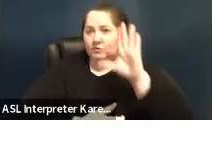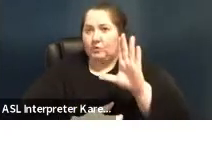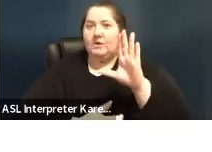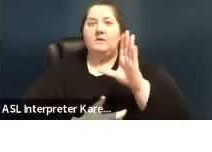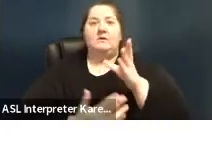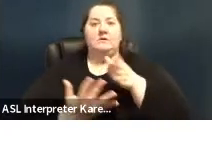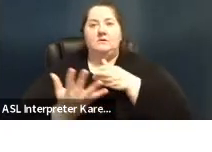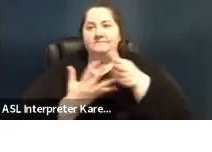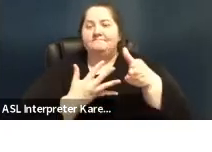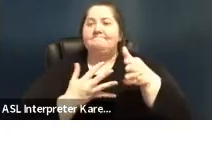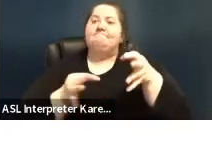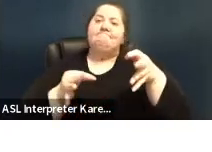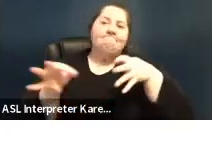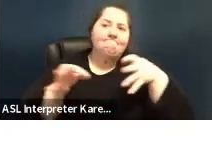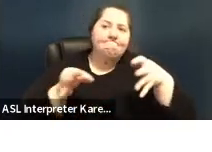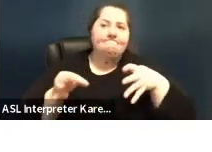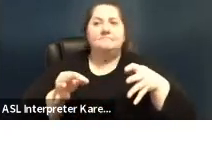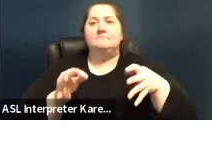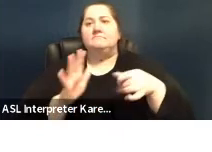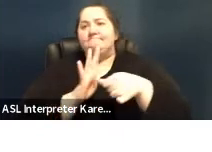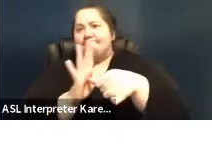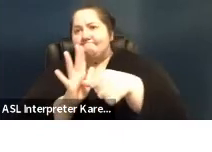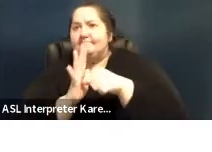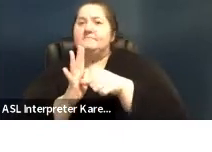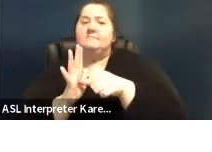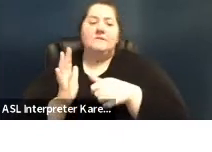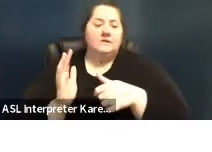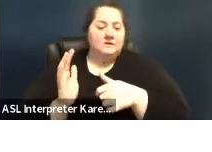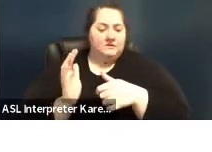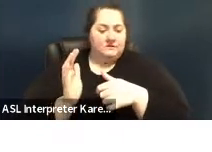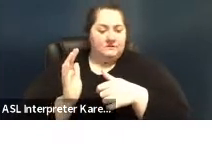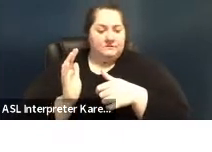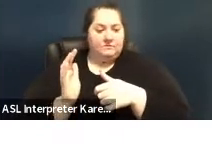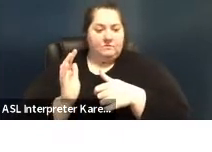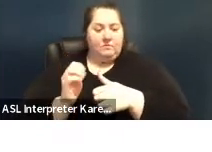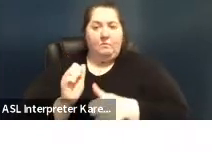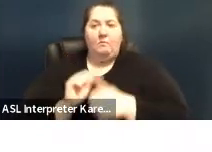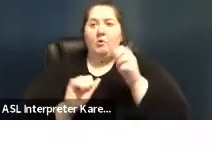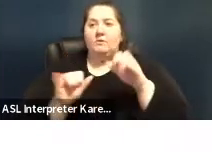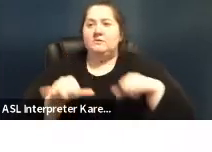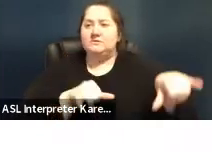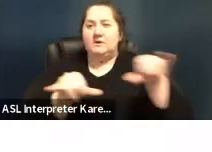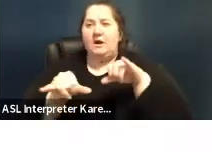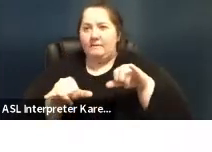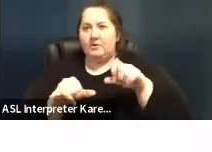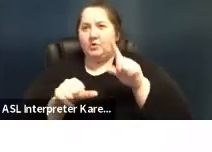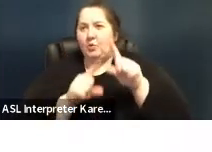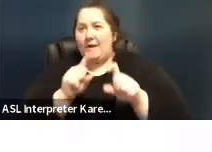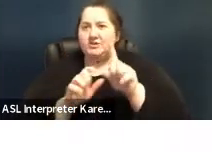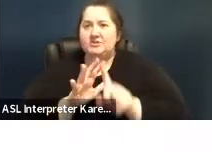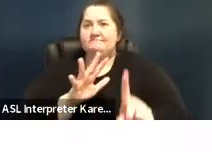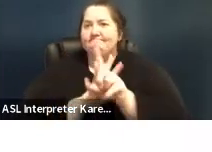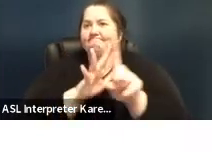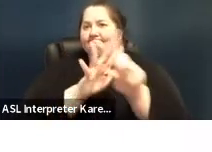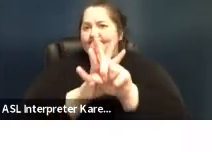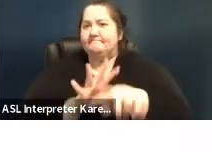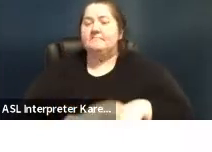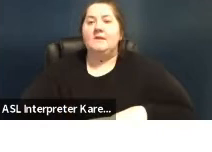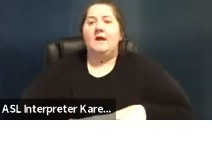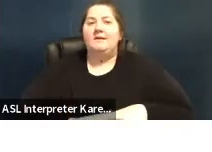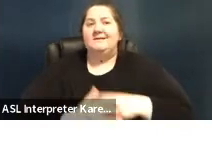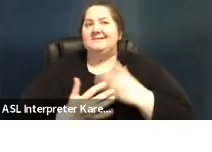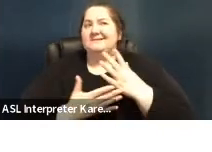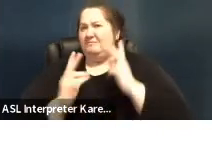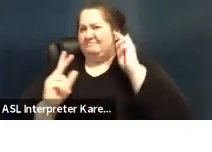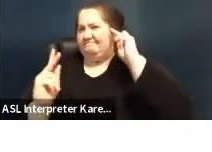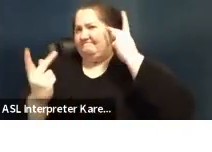through and highlight some of the most common questions that we get and misunderstandings